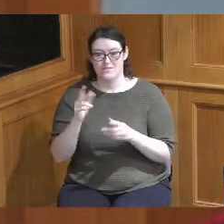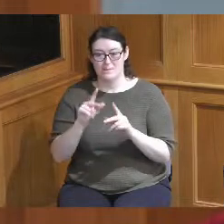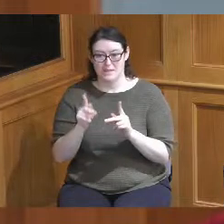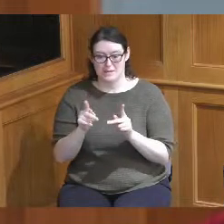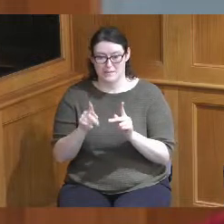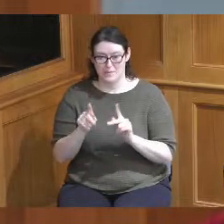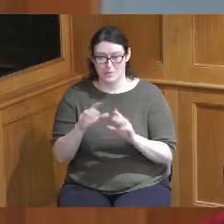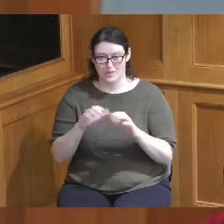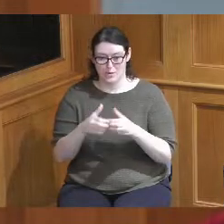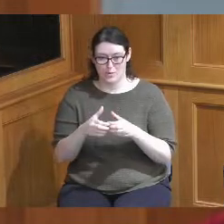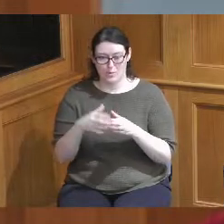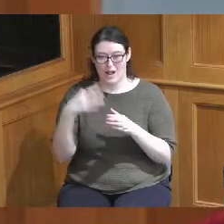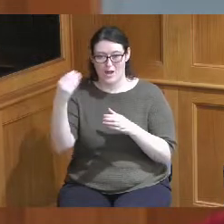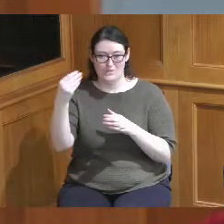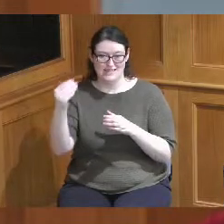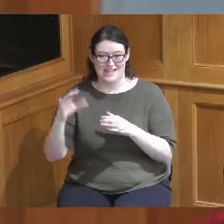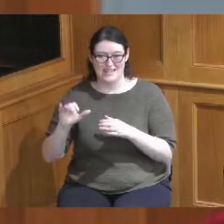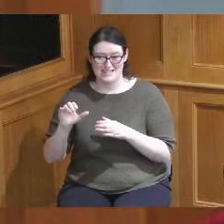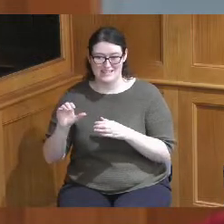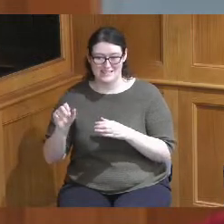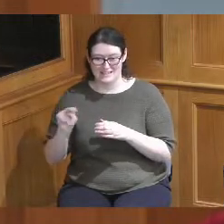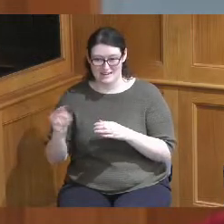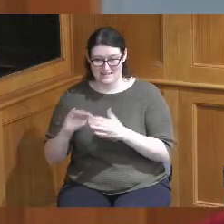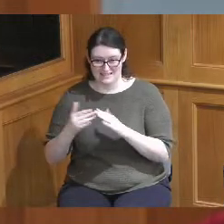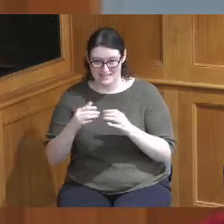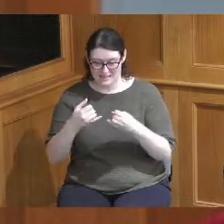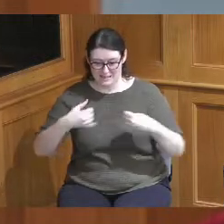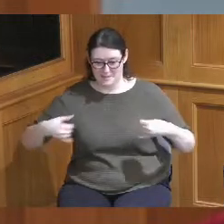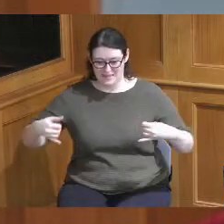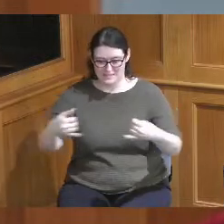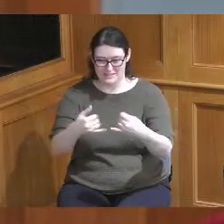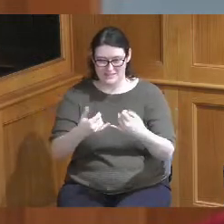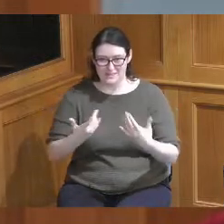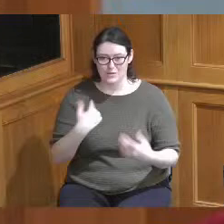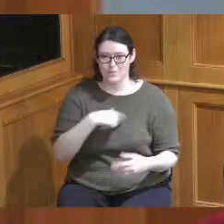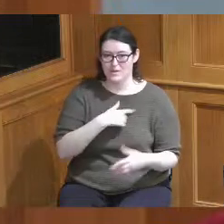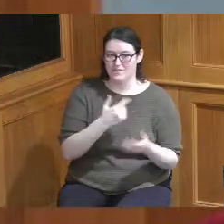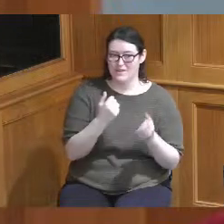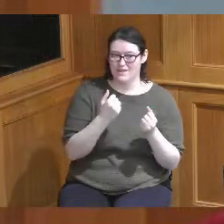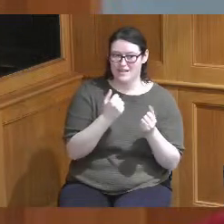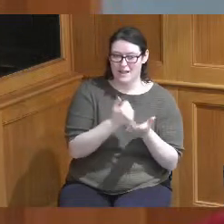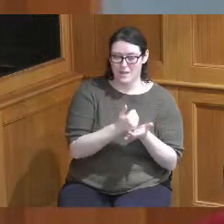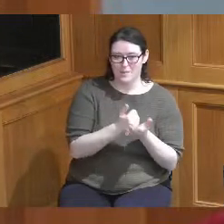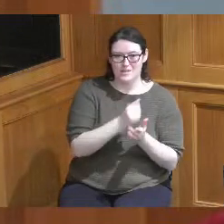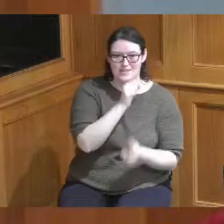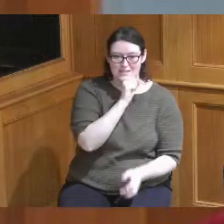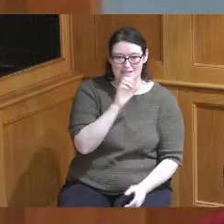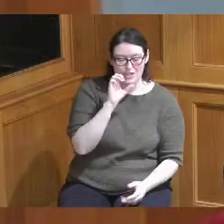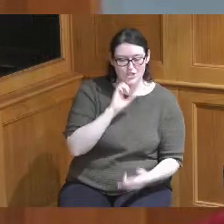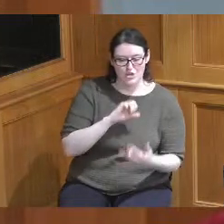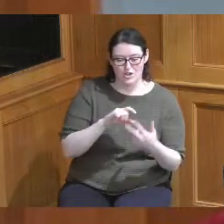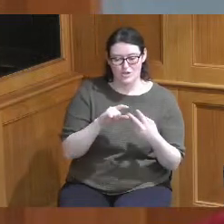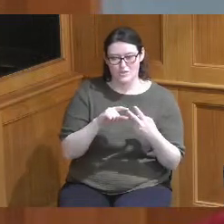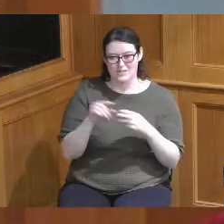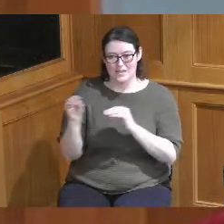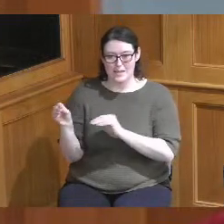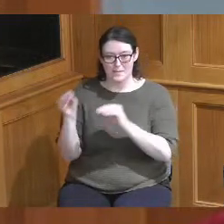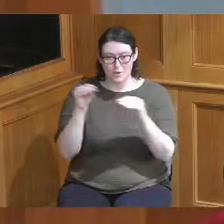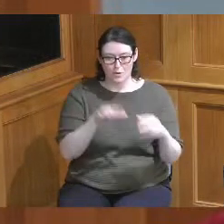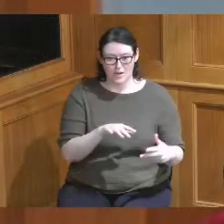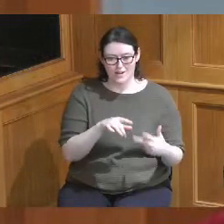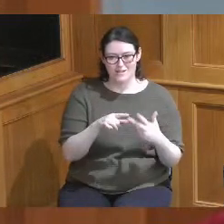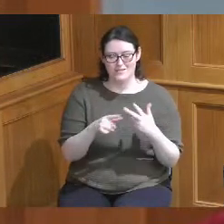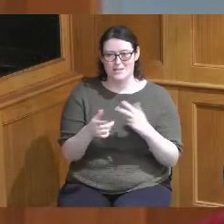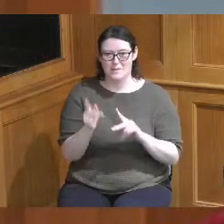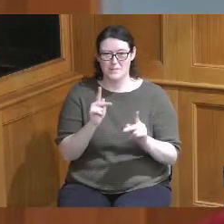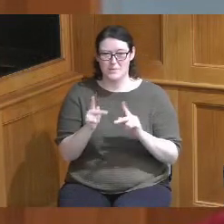With this money, we helped seniors, the disabled, multi-generational households, immigrants, the terminally ill, and families trying to hold on to